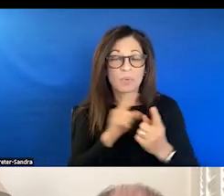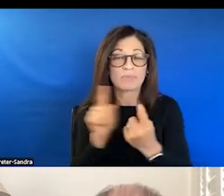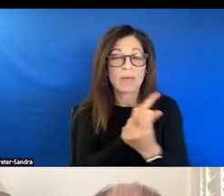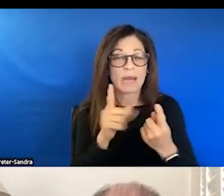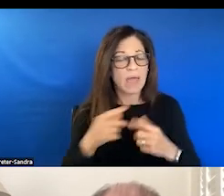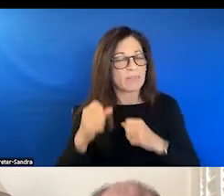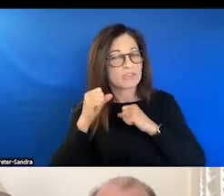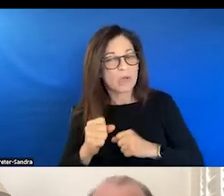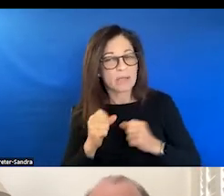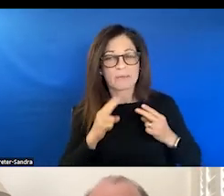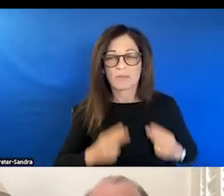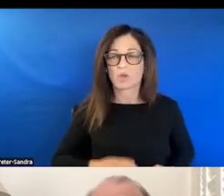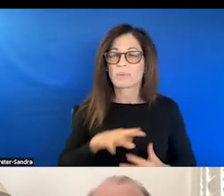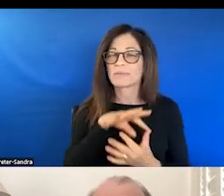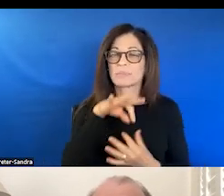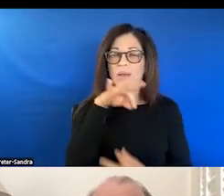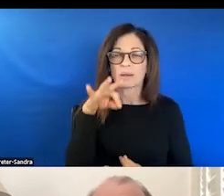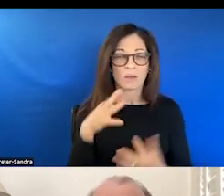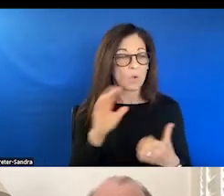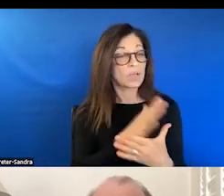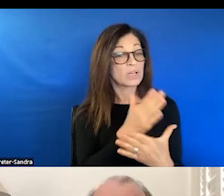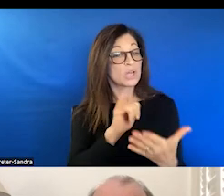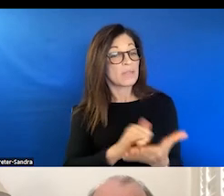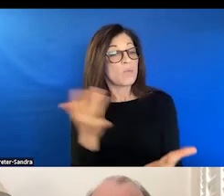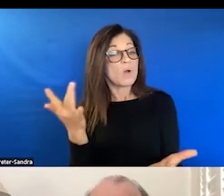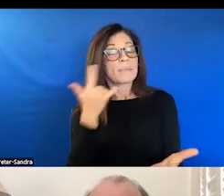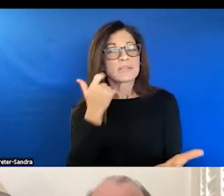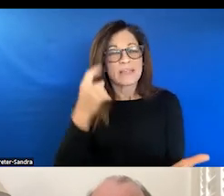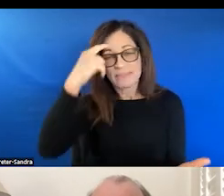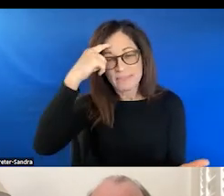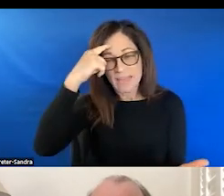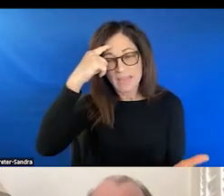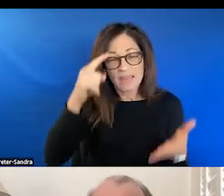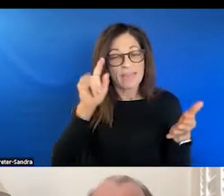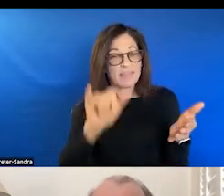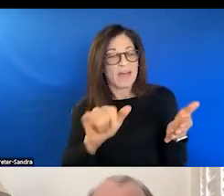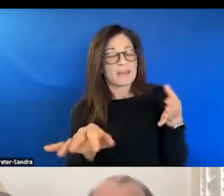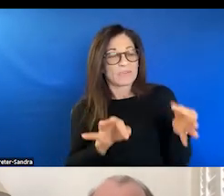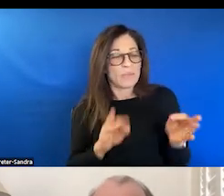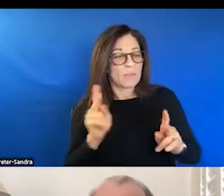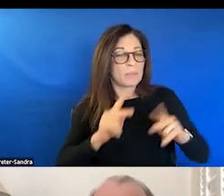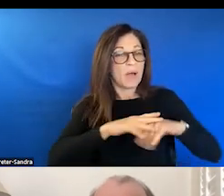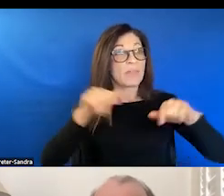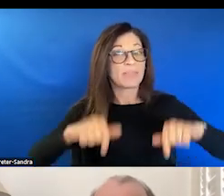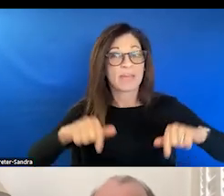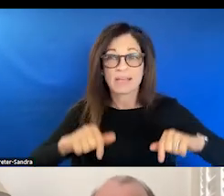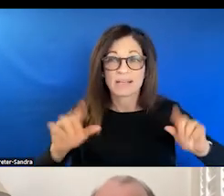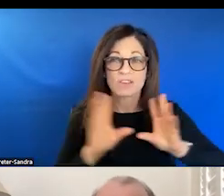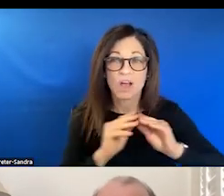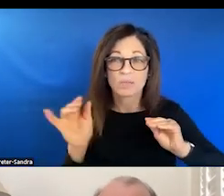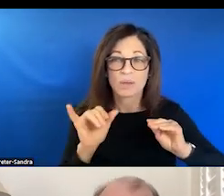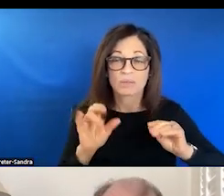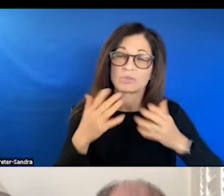human spirit." And I wanted to share that because I think that describes the people on this call as well. So thank you very